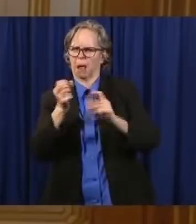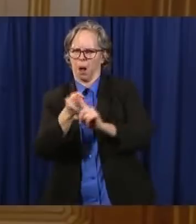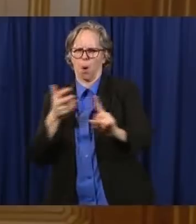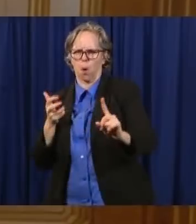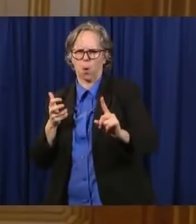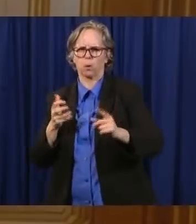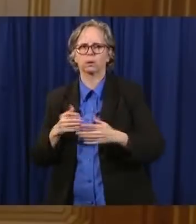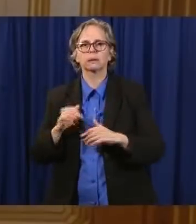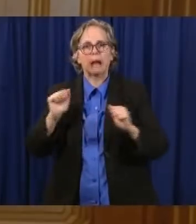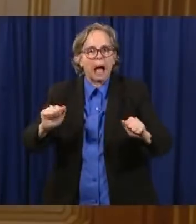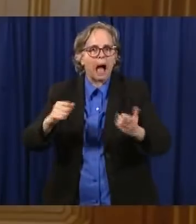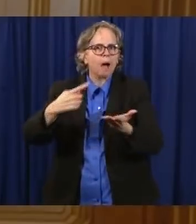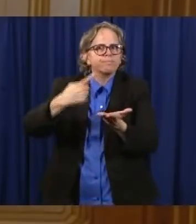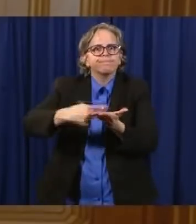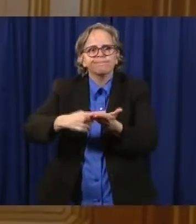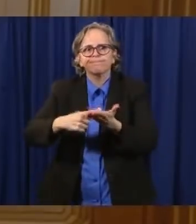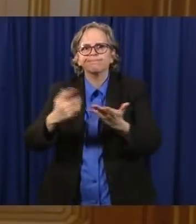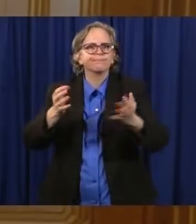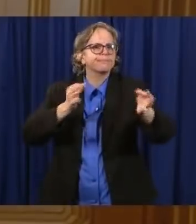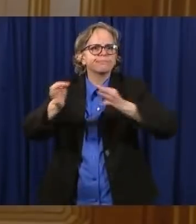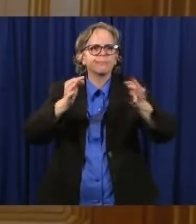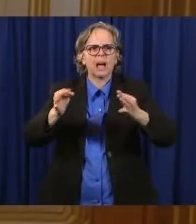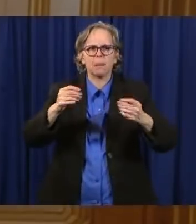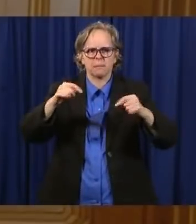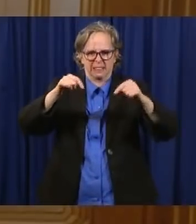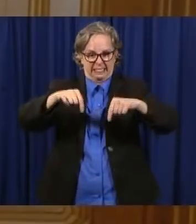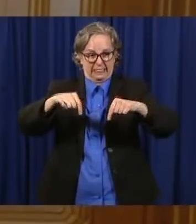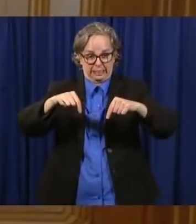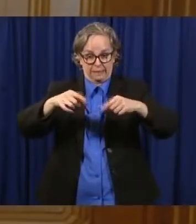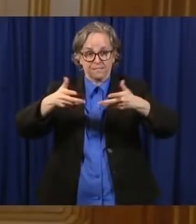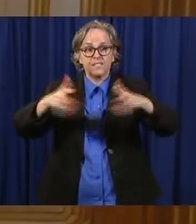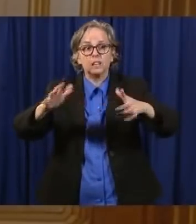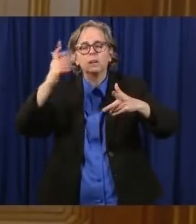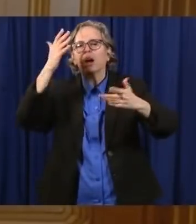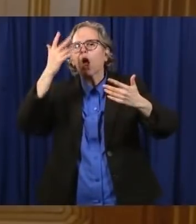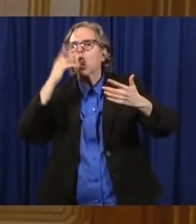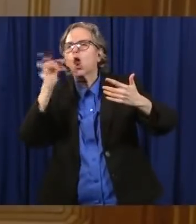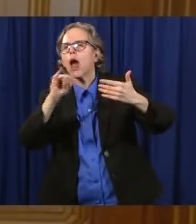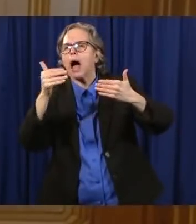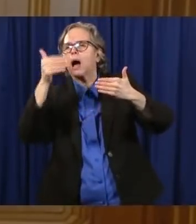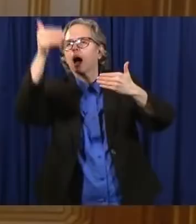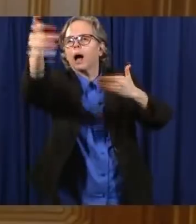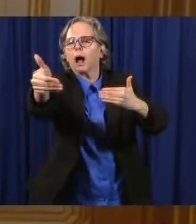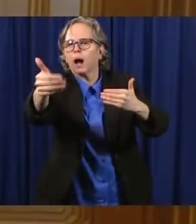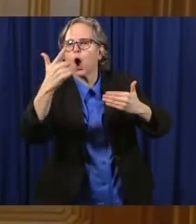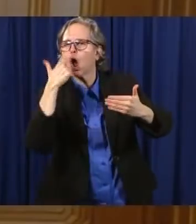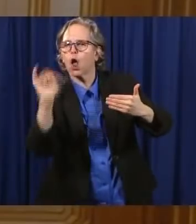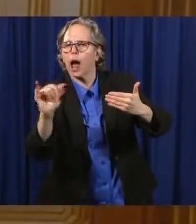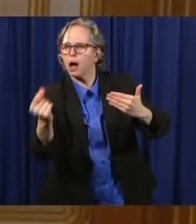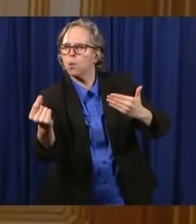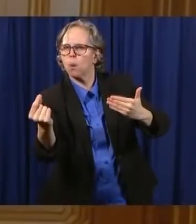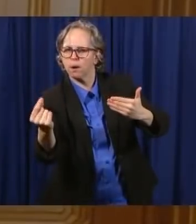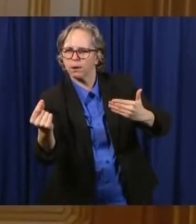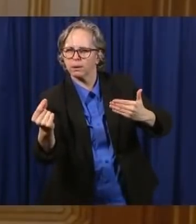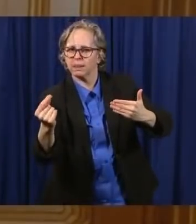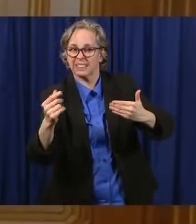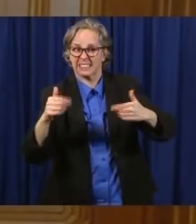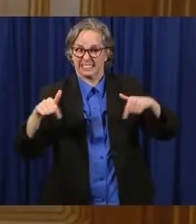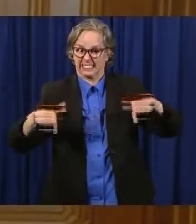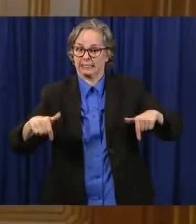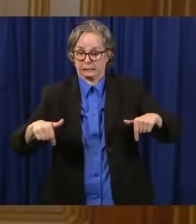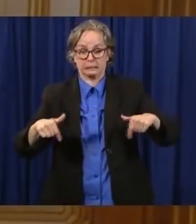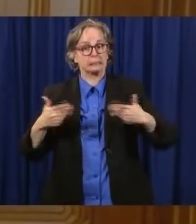go once this is over, where we go after we've achieved what we need to